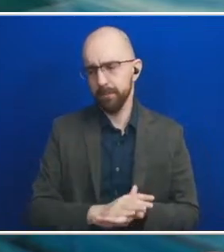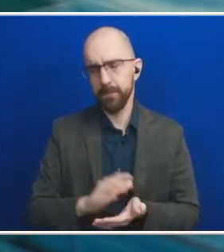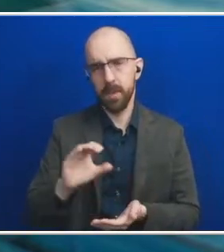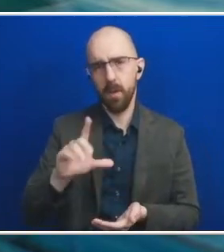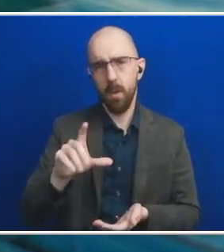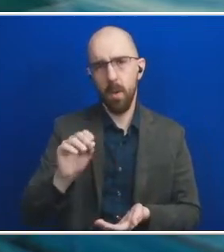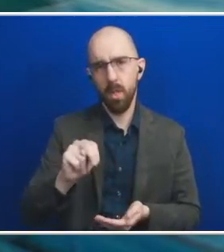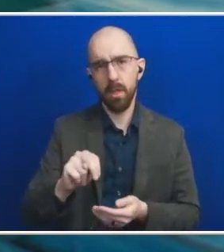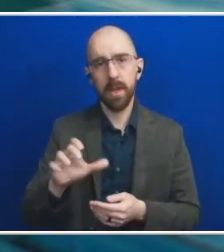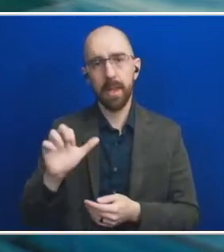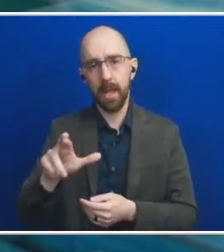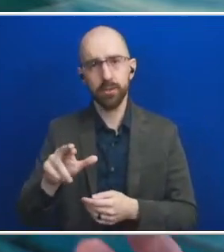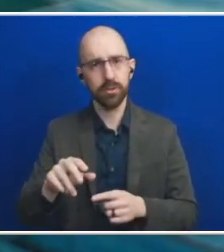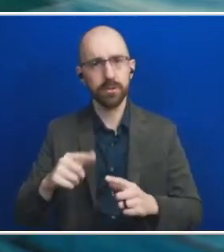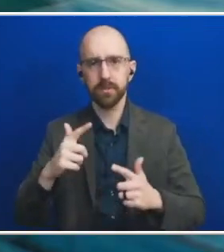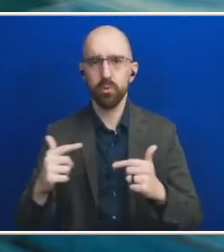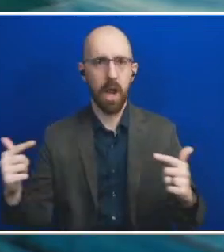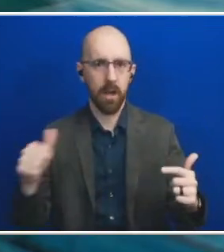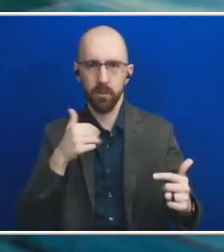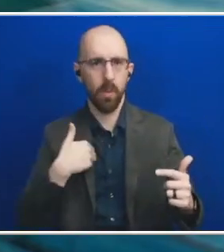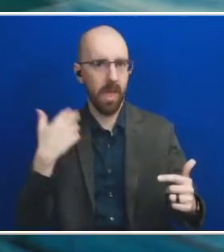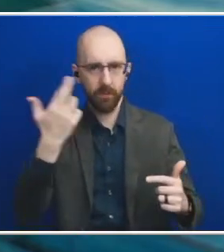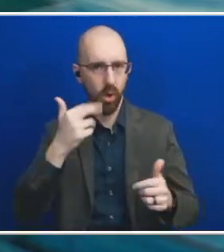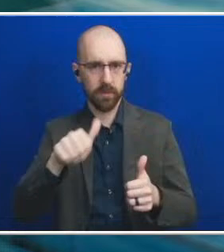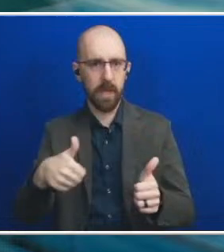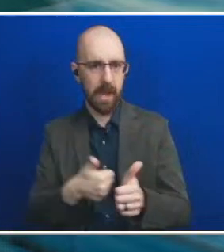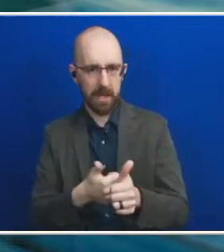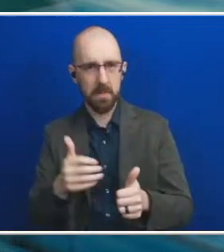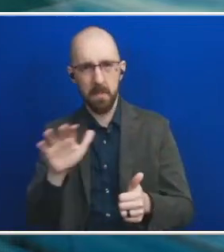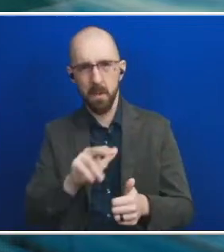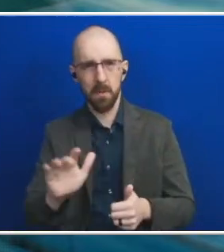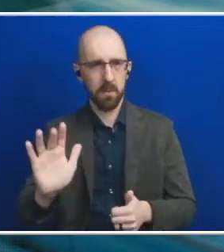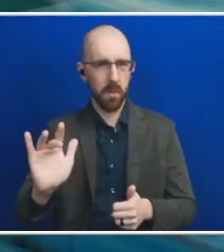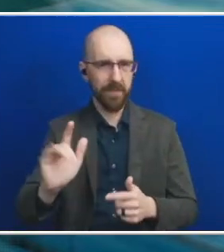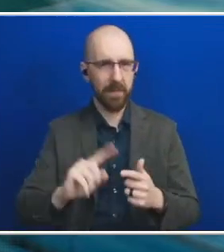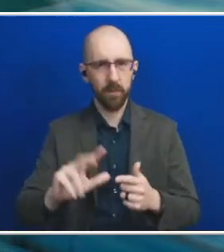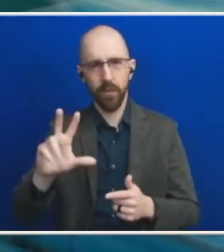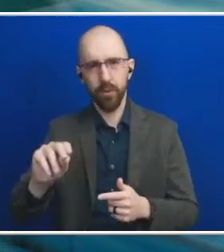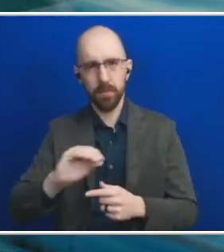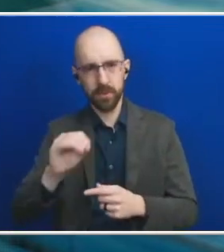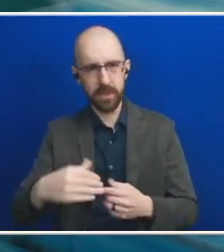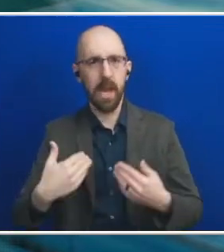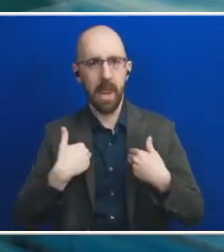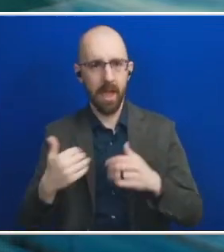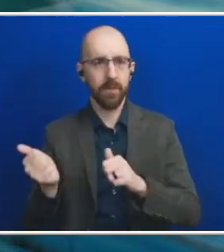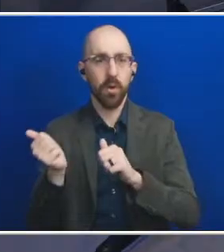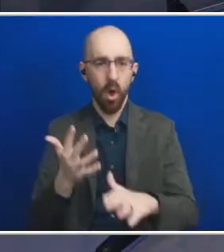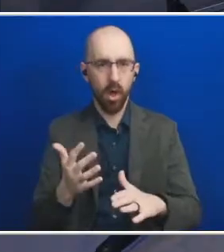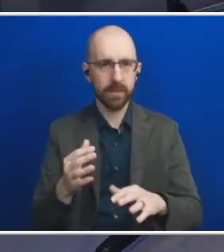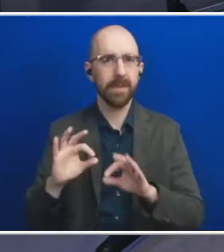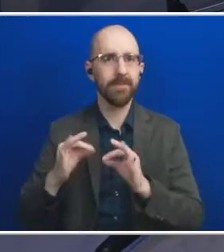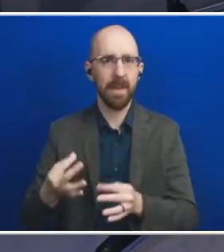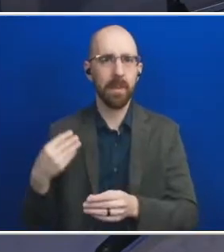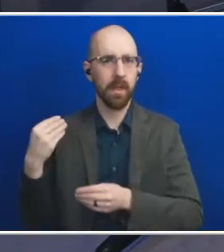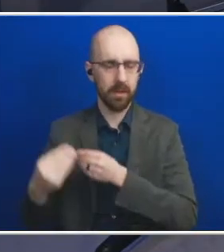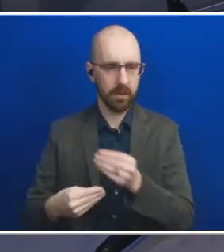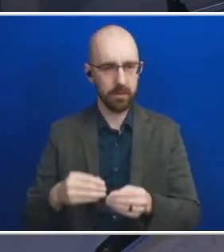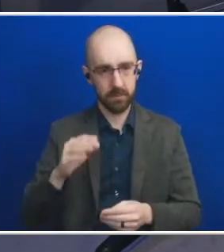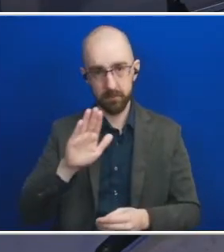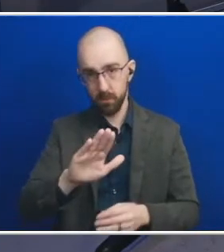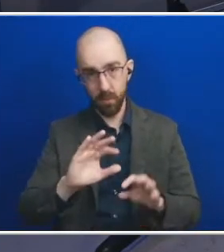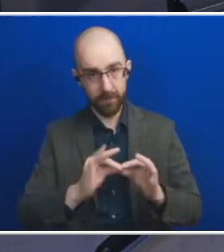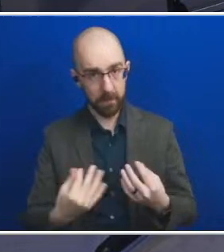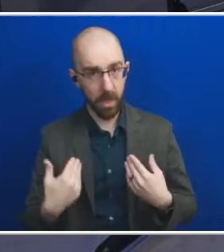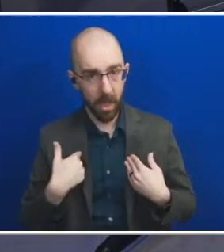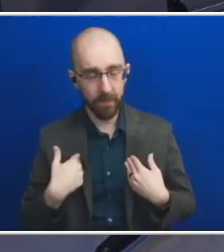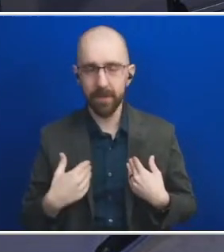that we don't have a cause. About 25 to 30% have a genetic cause and a familial component. Do you know if it runs in your family? Not yet. We haven't been